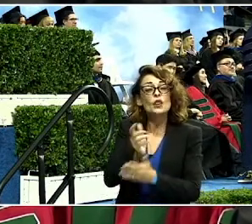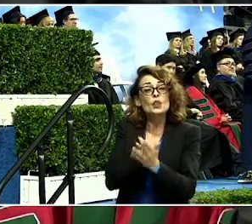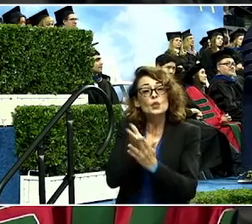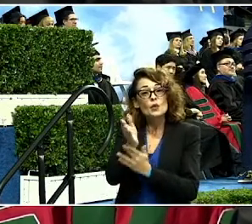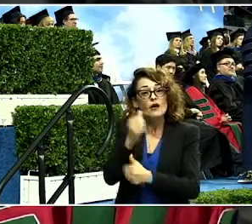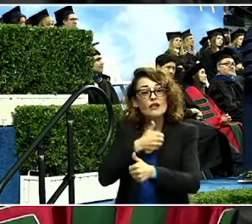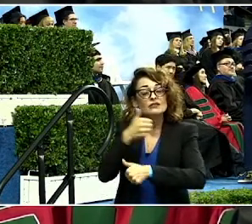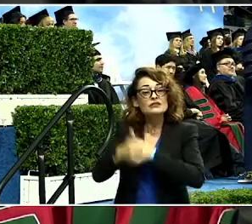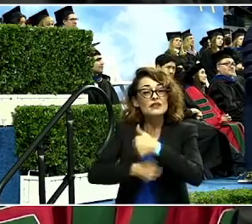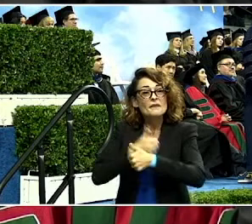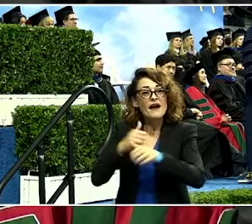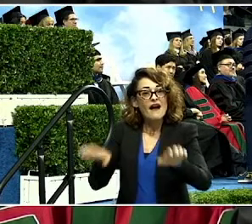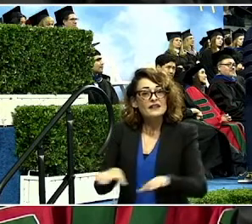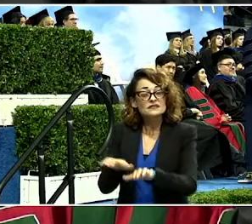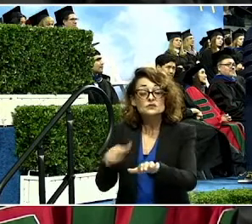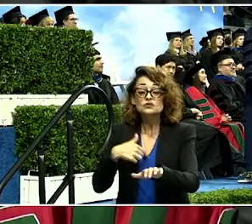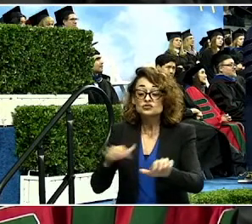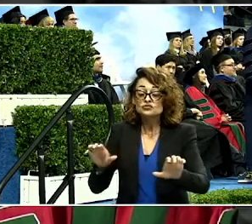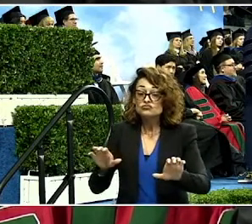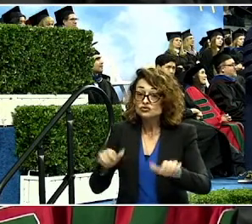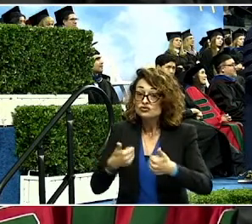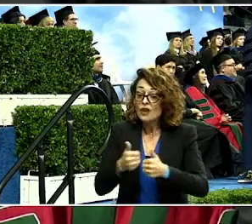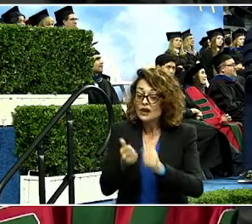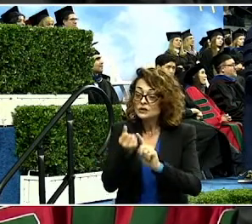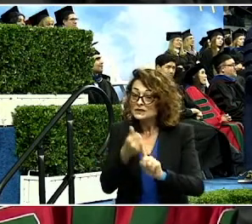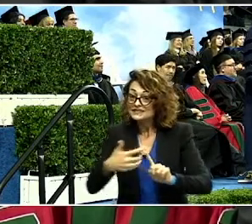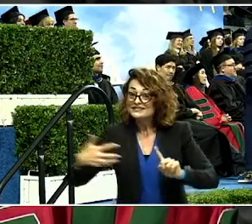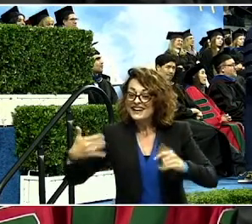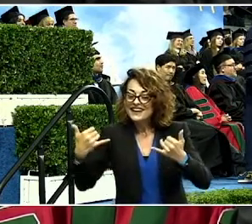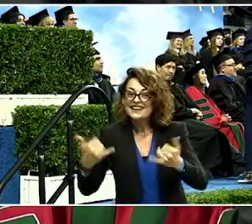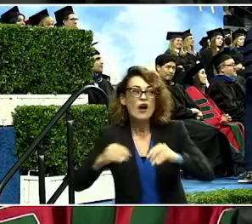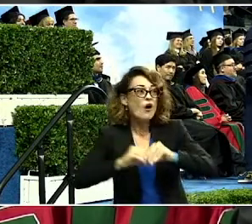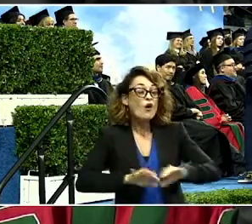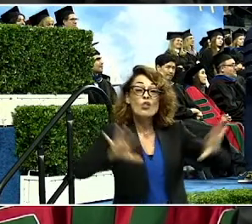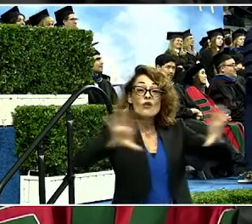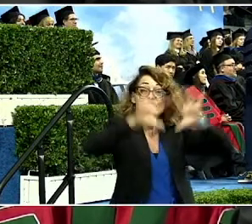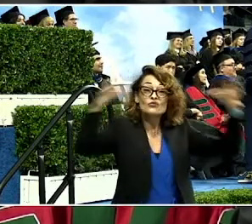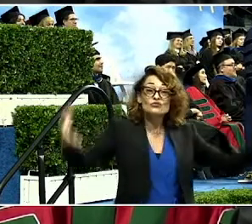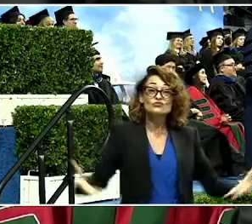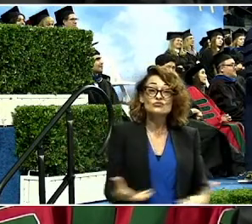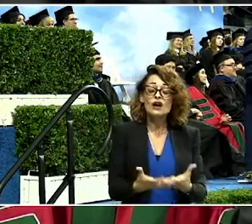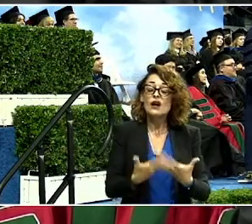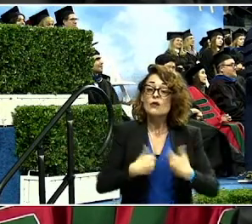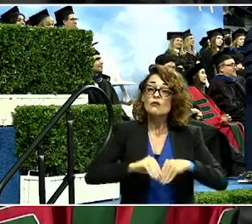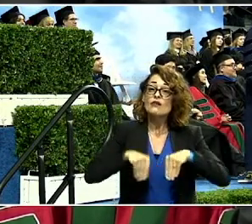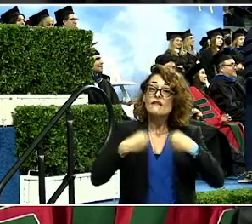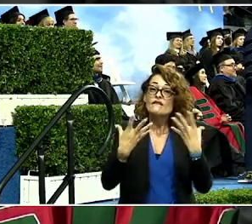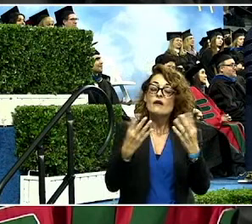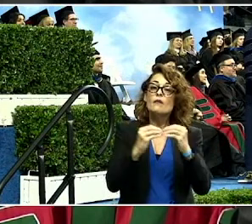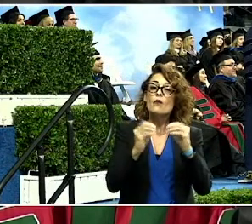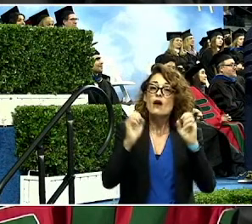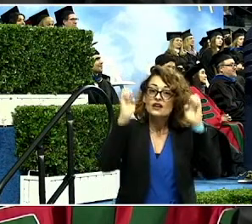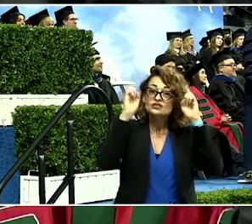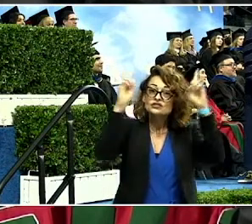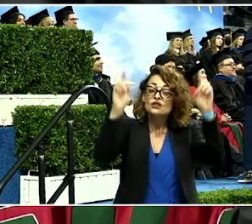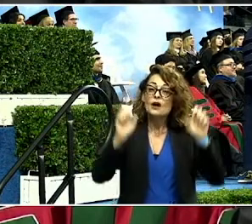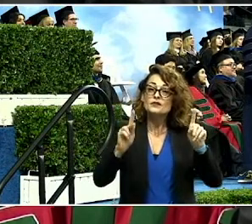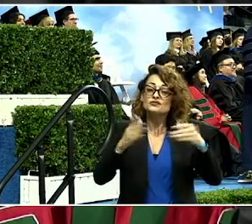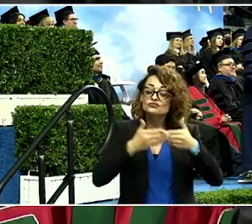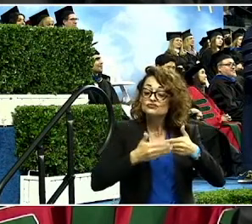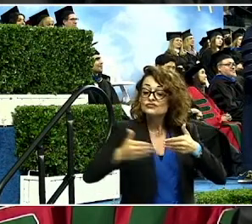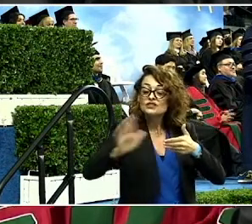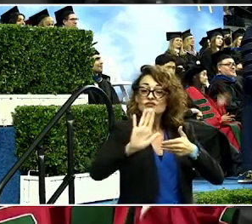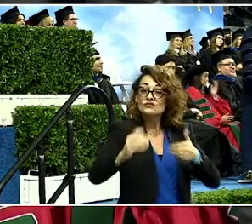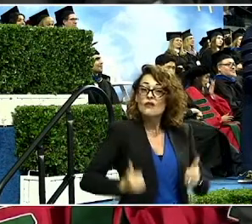activities, which we're trying to extend now throughout the world, and to provide you with opportunities, educational opportunities for the rest of your life. So I hope you